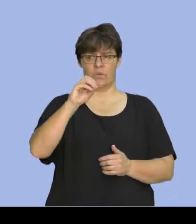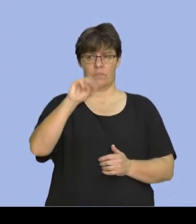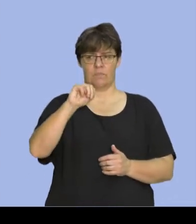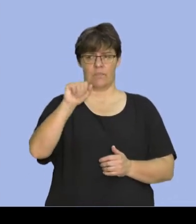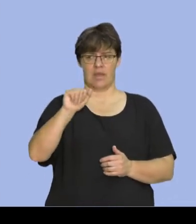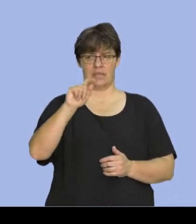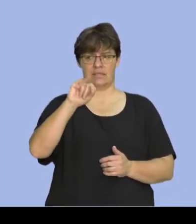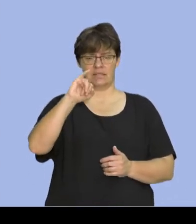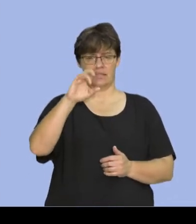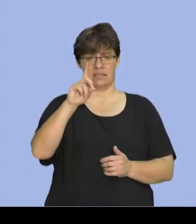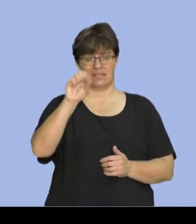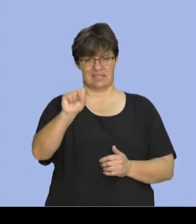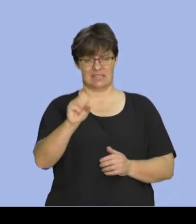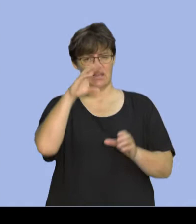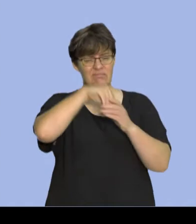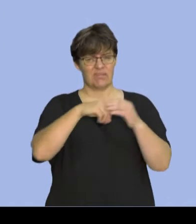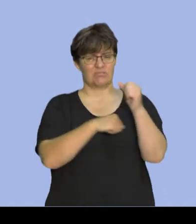in chromosomes.